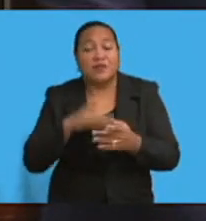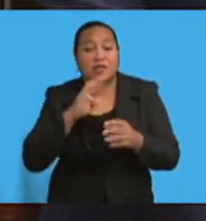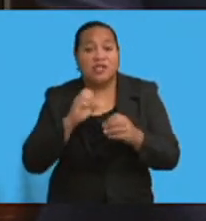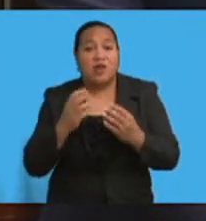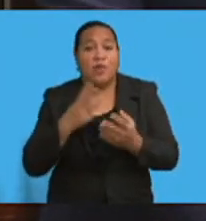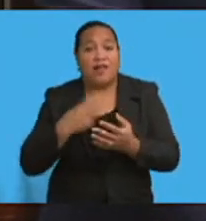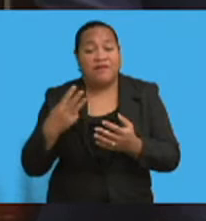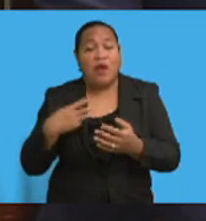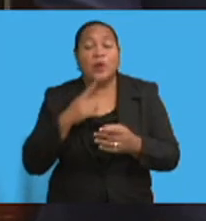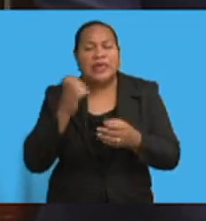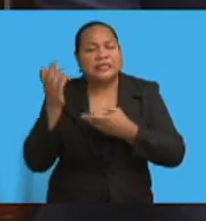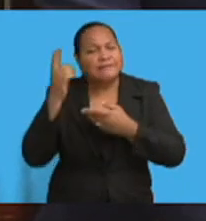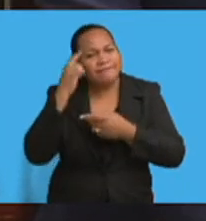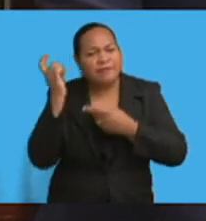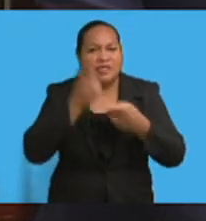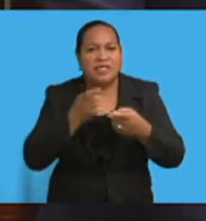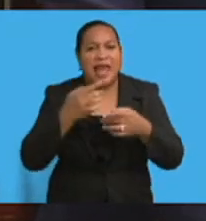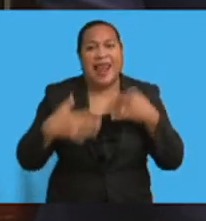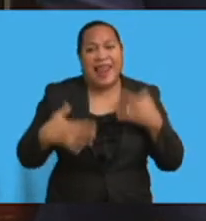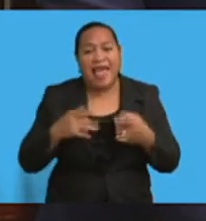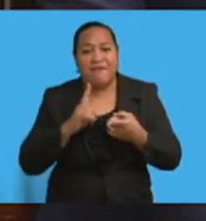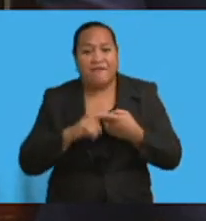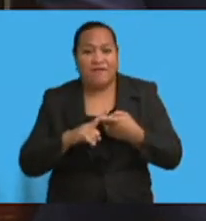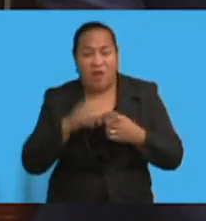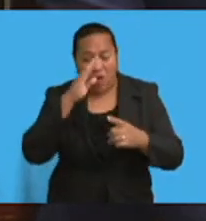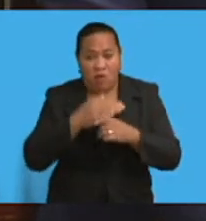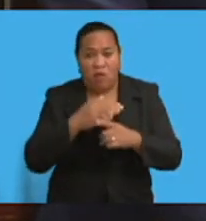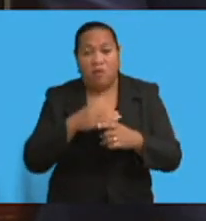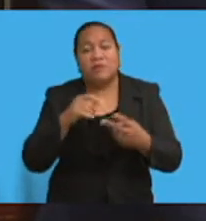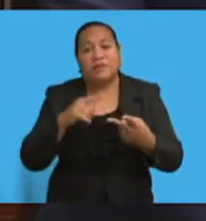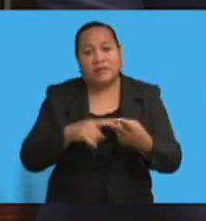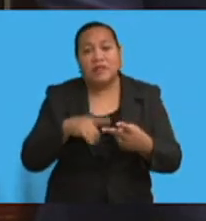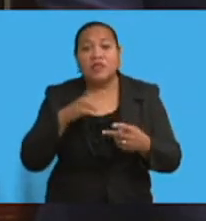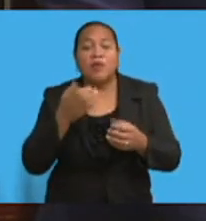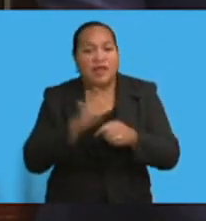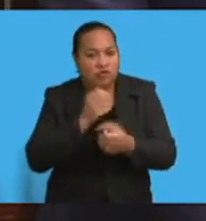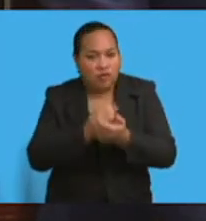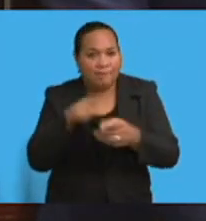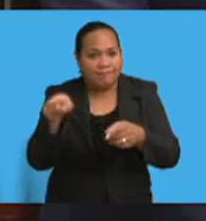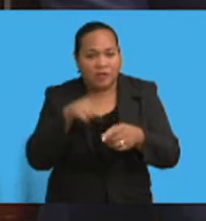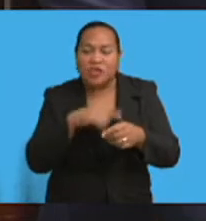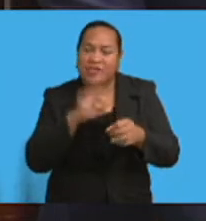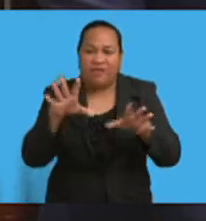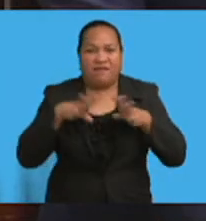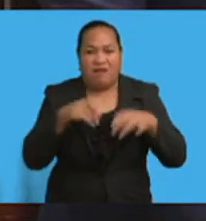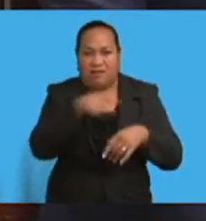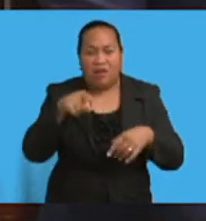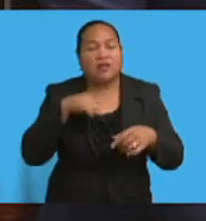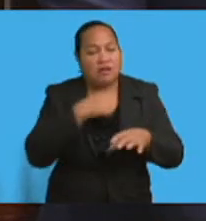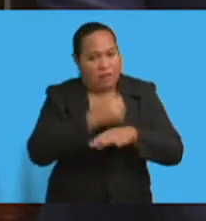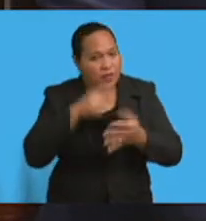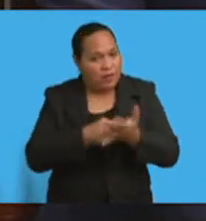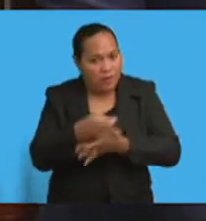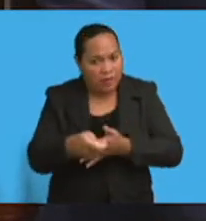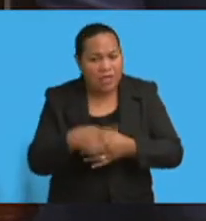bringing the security of life, home and injury insurance to a total of 100,000 Fijians at no cost to them. When you consider